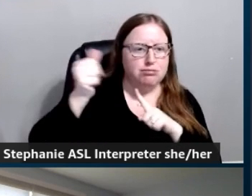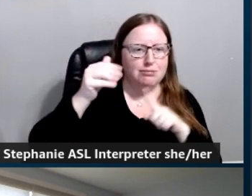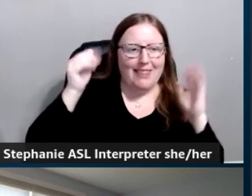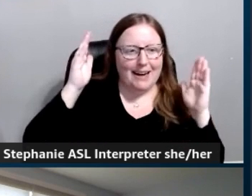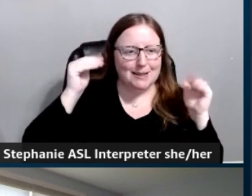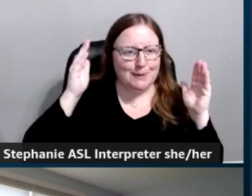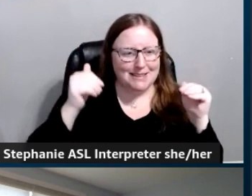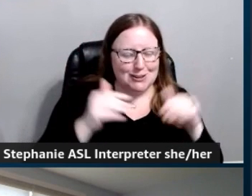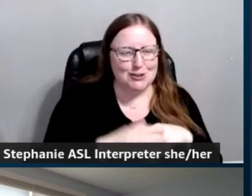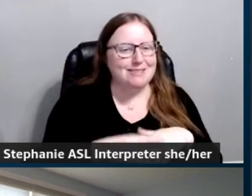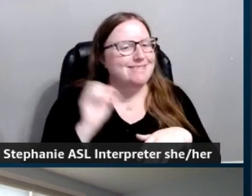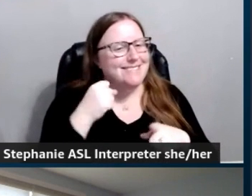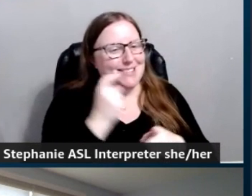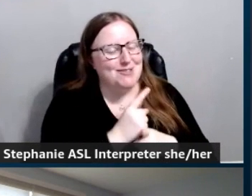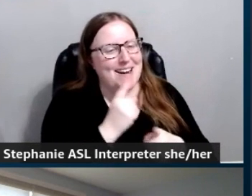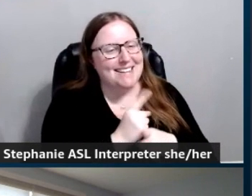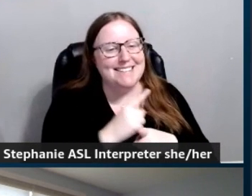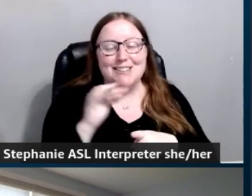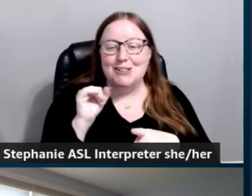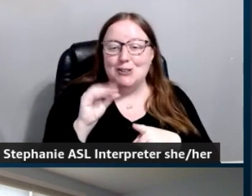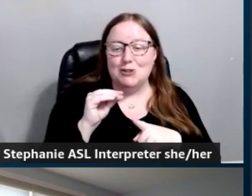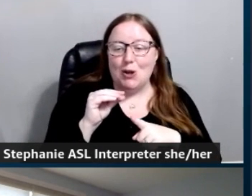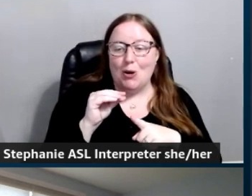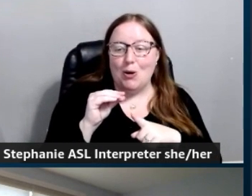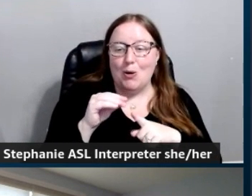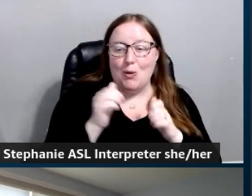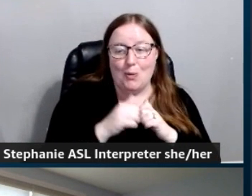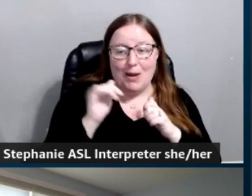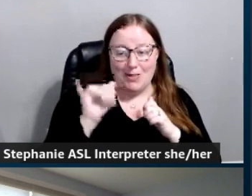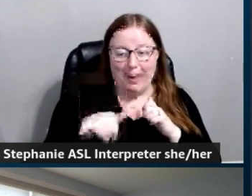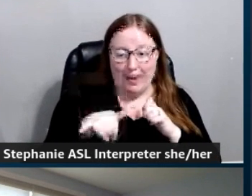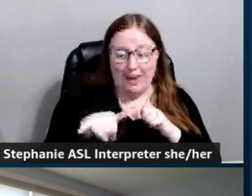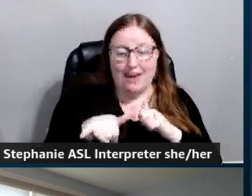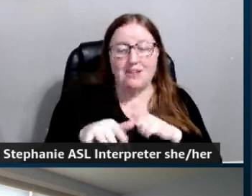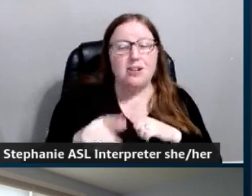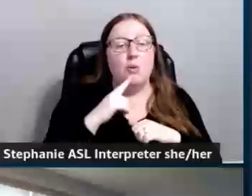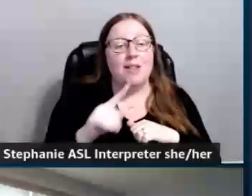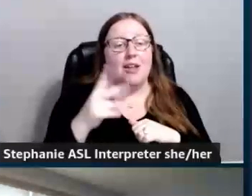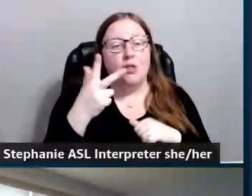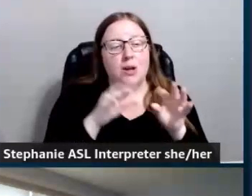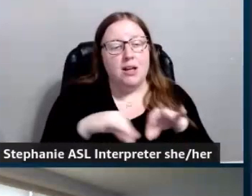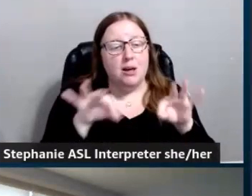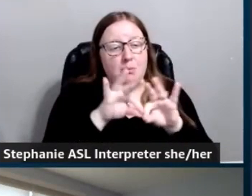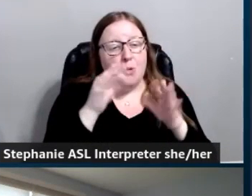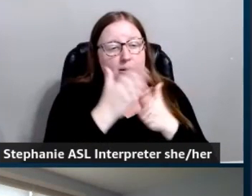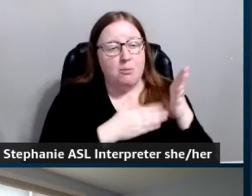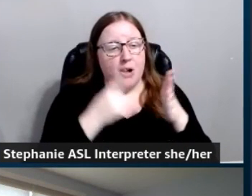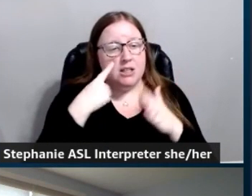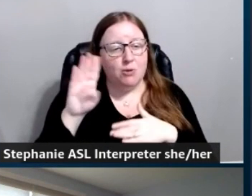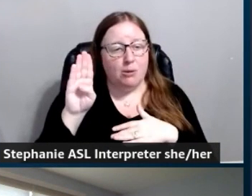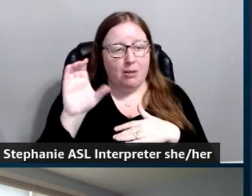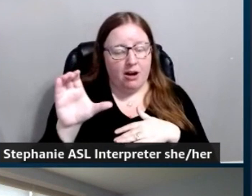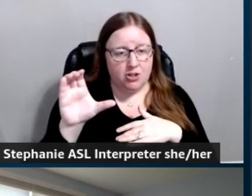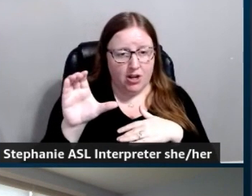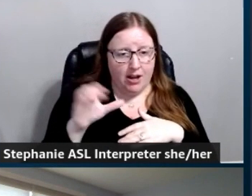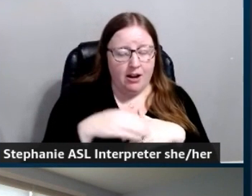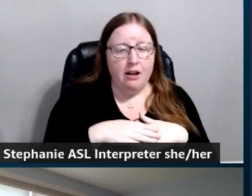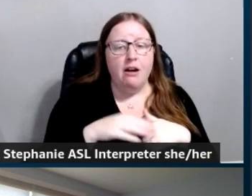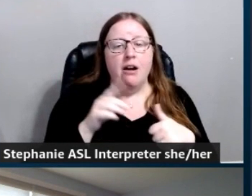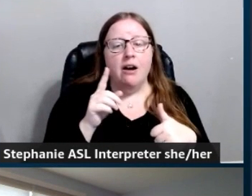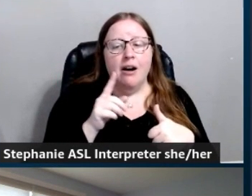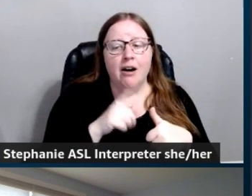explanation. Yeah. So here's the thing. There are really 3 key parts of a blockchain.